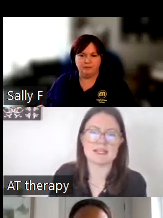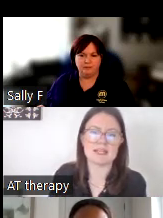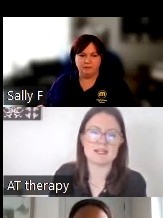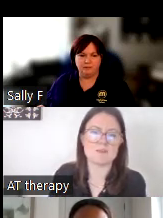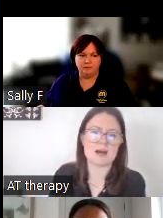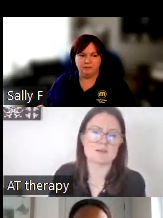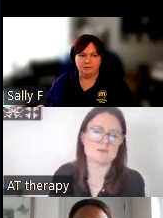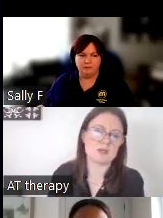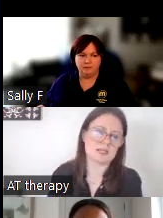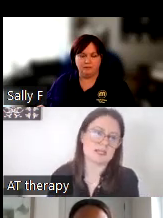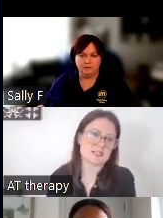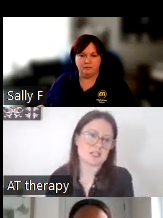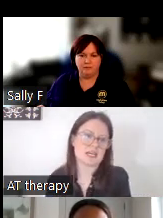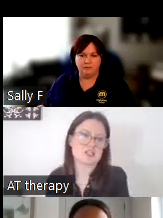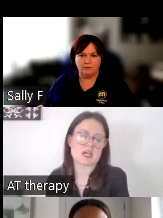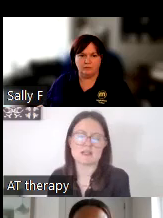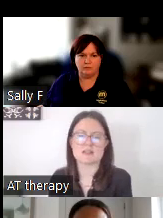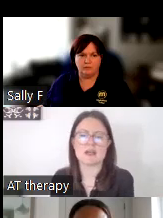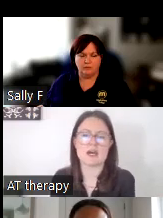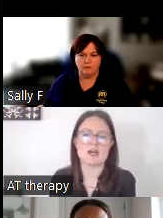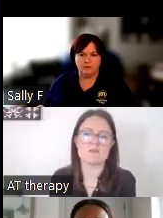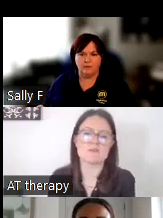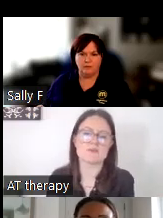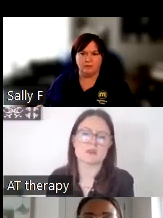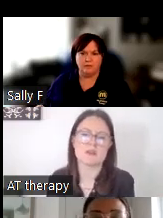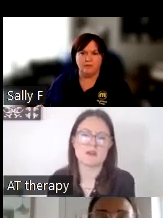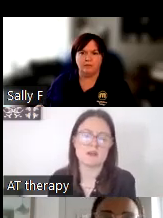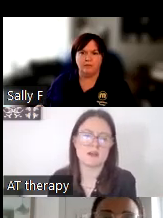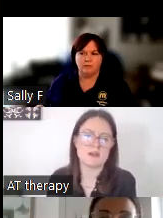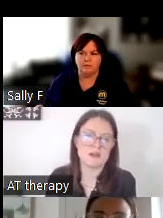And thinking about working in education, I